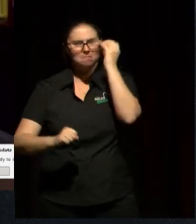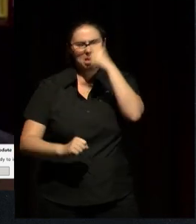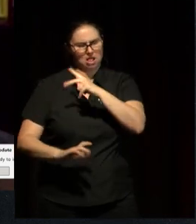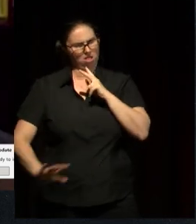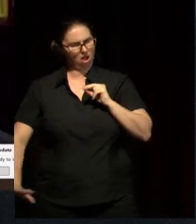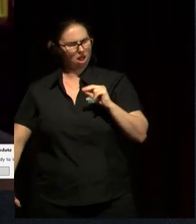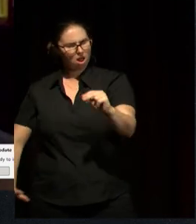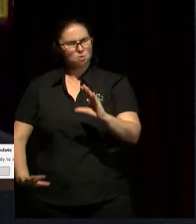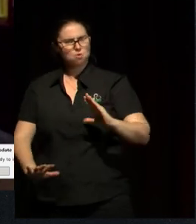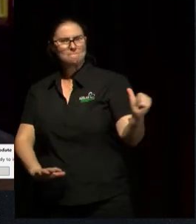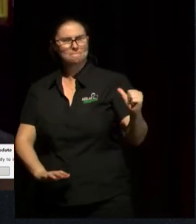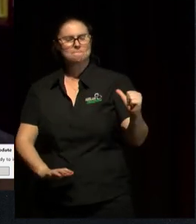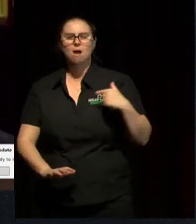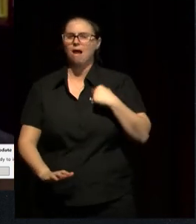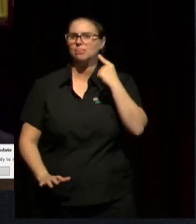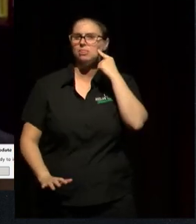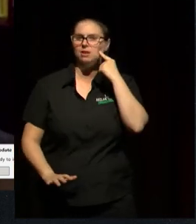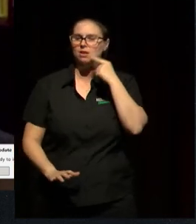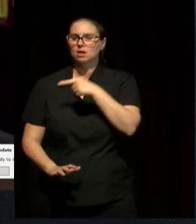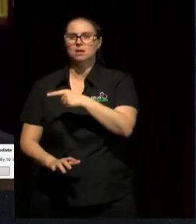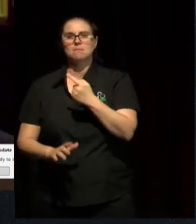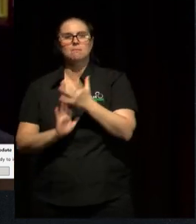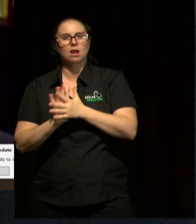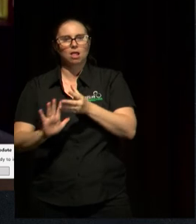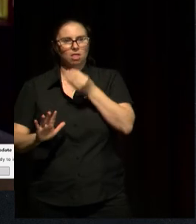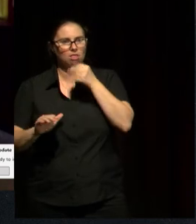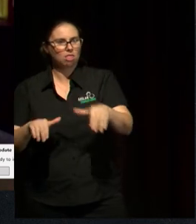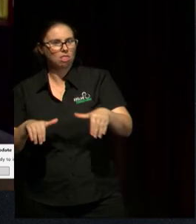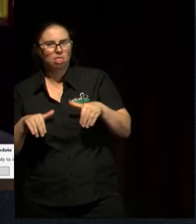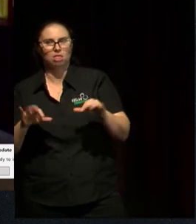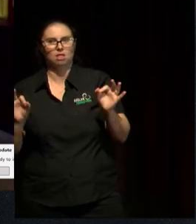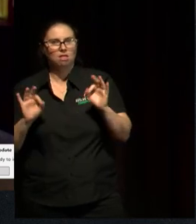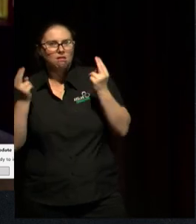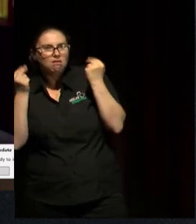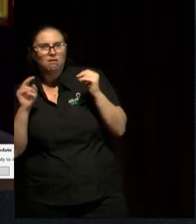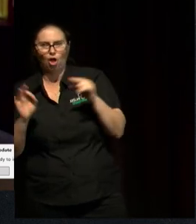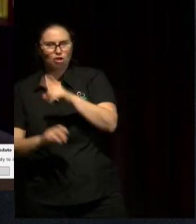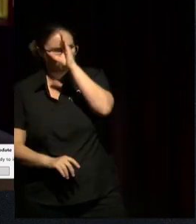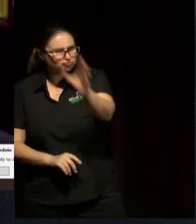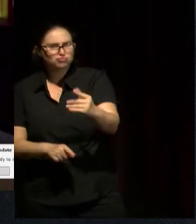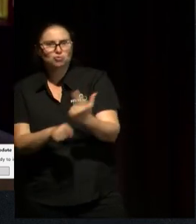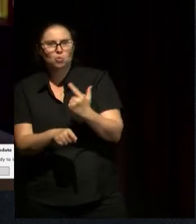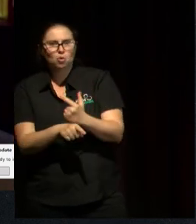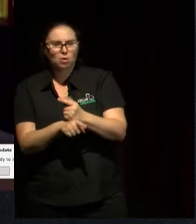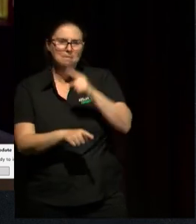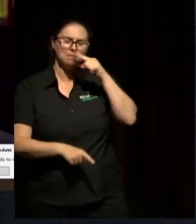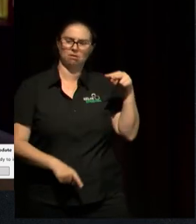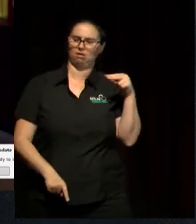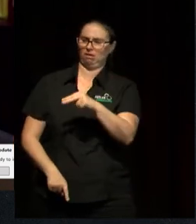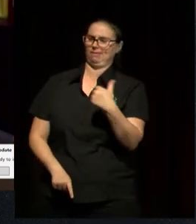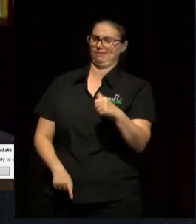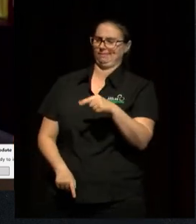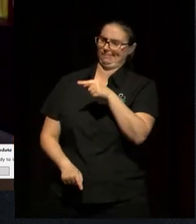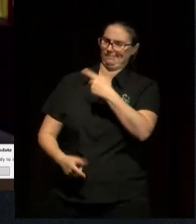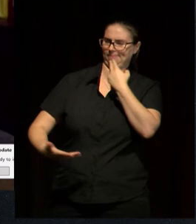I think that she doesn't hold back. So I guess that perception that she is blunt and people, you know, draw that back to her ASD,